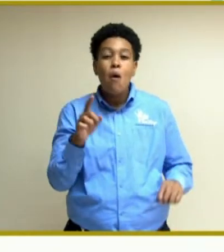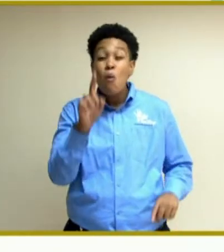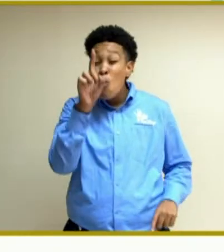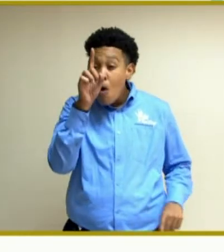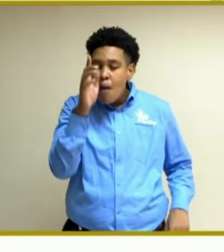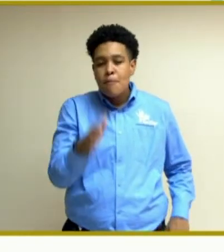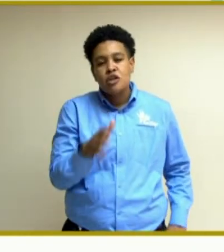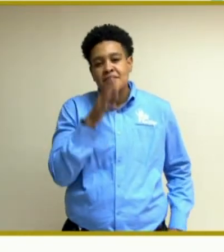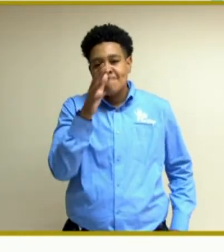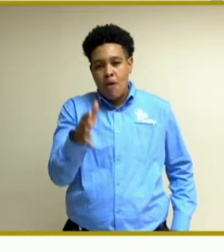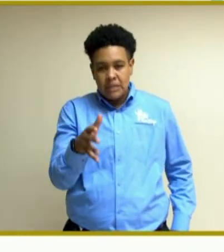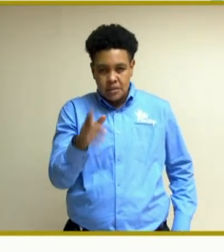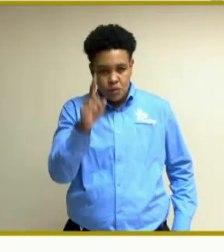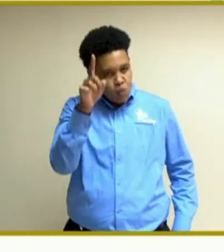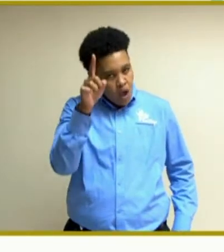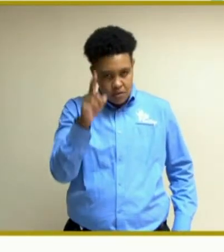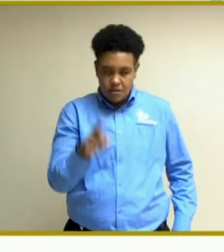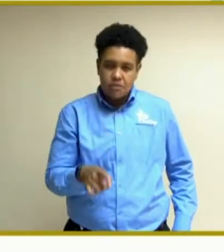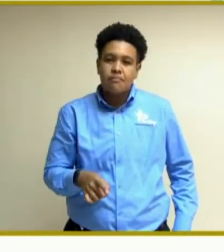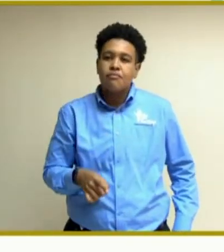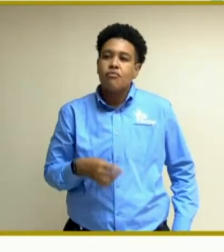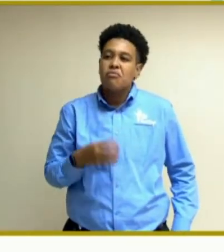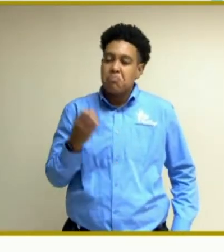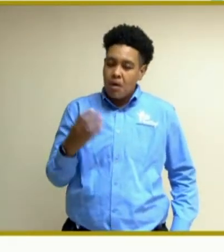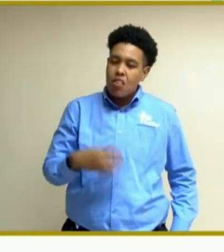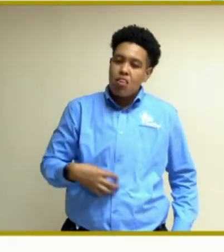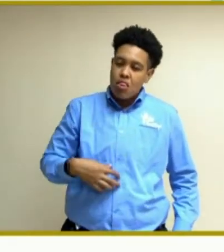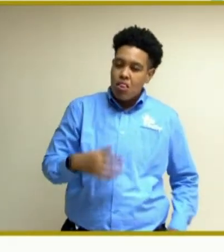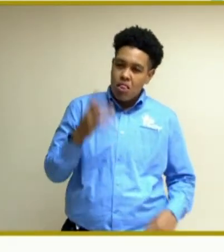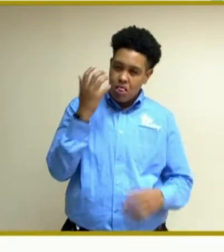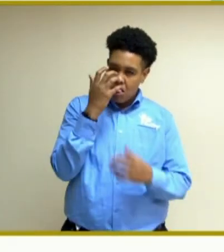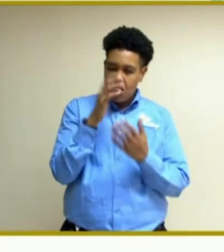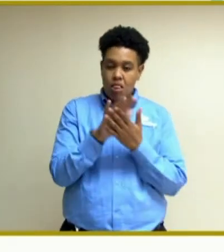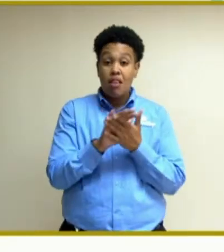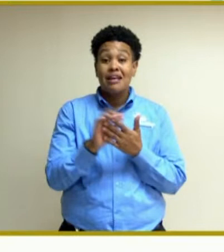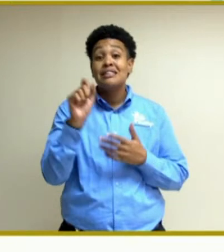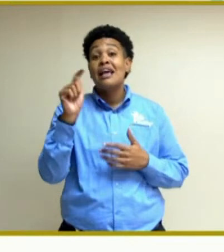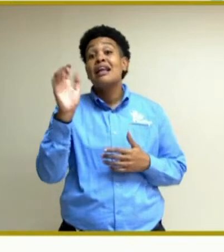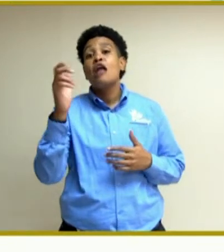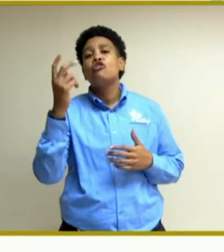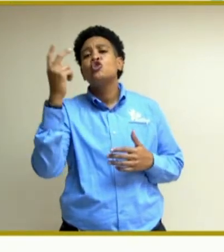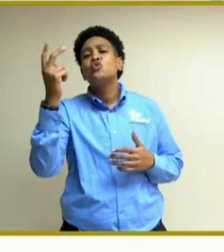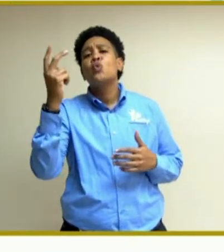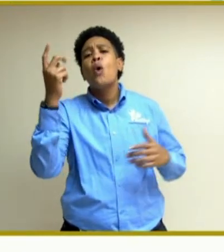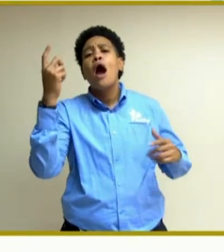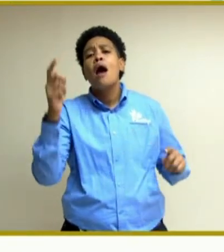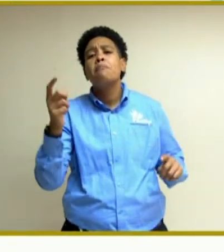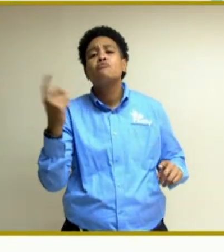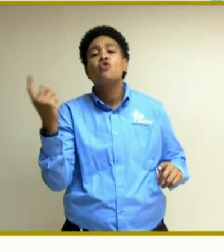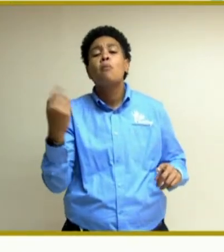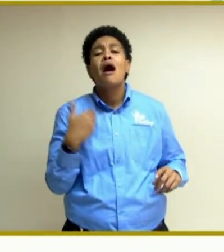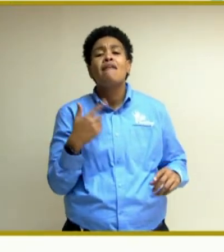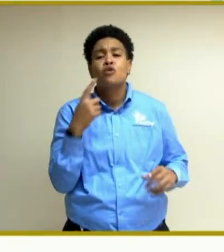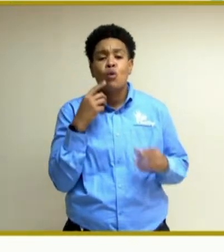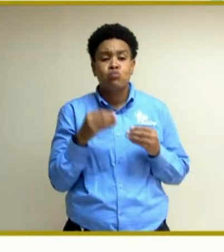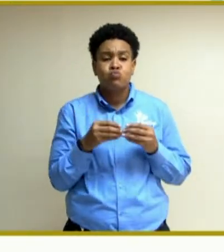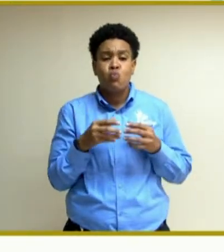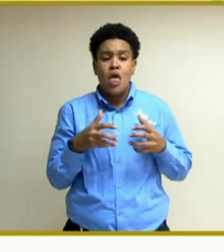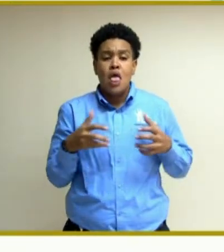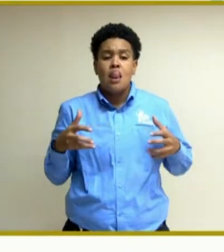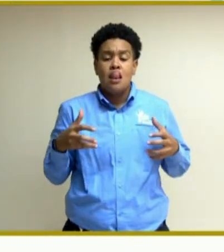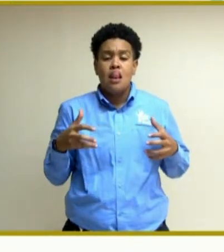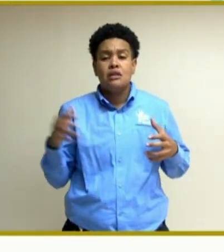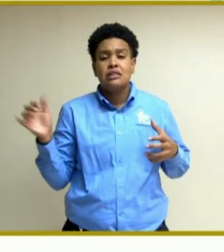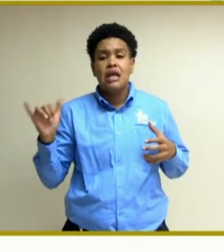vomiting. Now, in St. Catherine, we noted 2 of these events. Someone had some swelling, similar